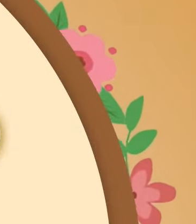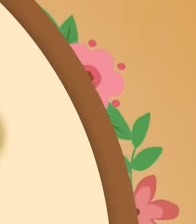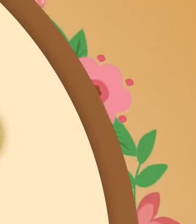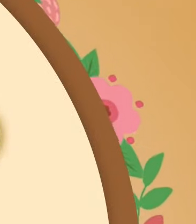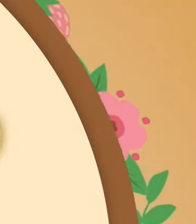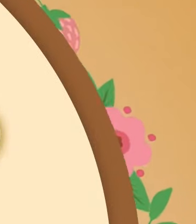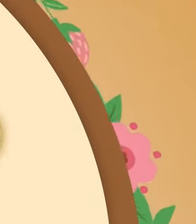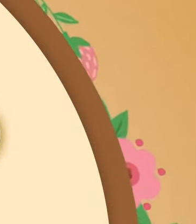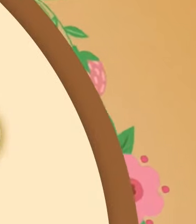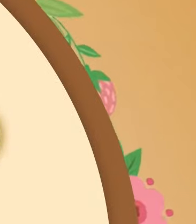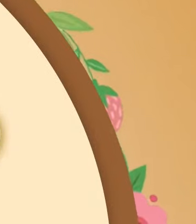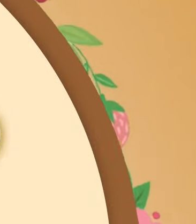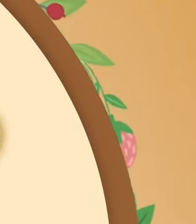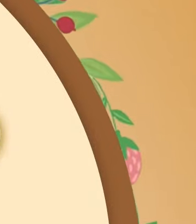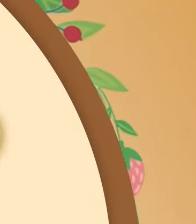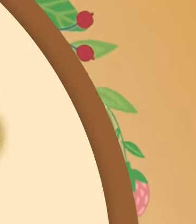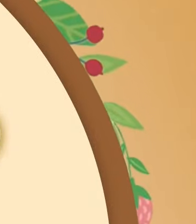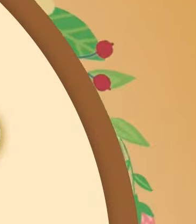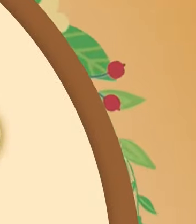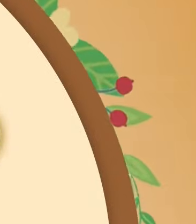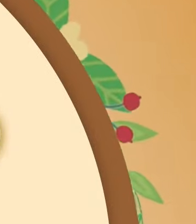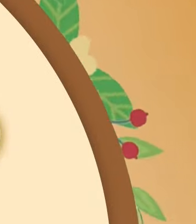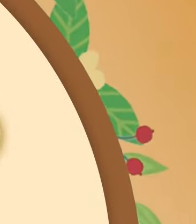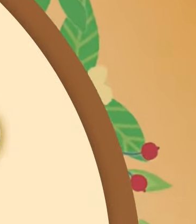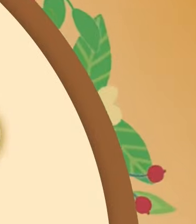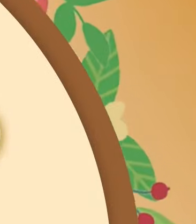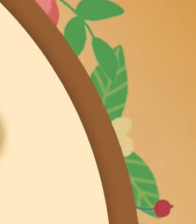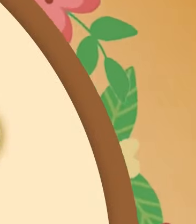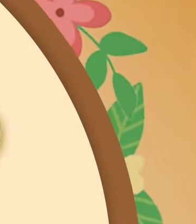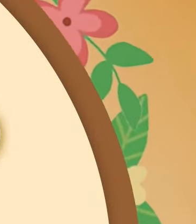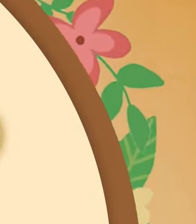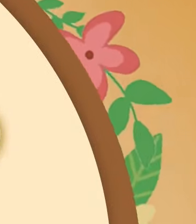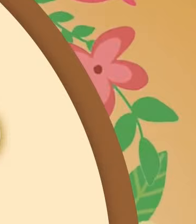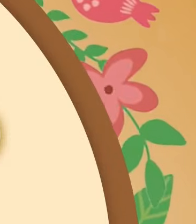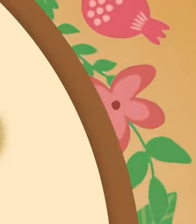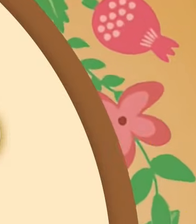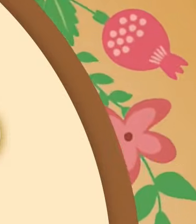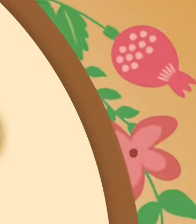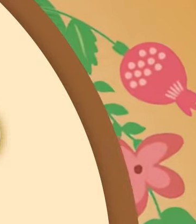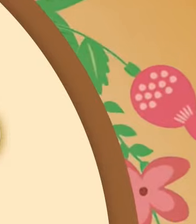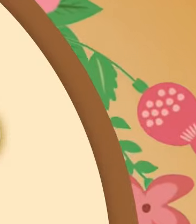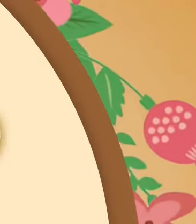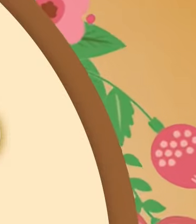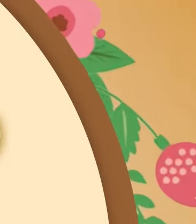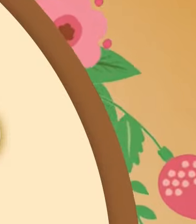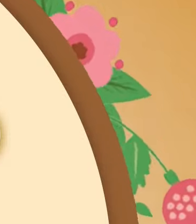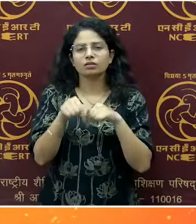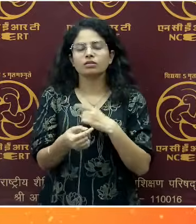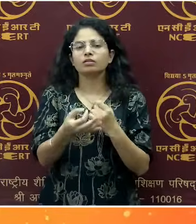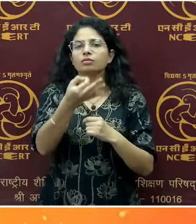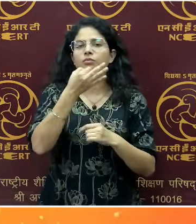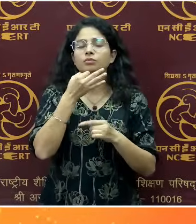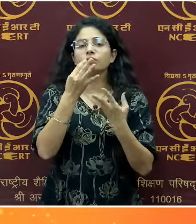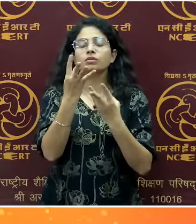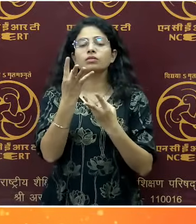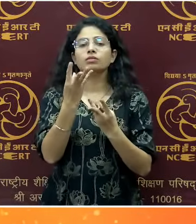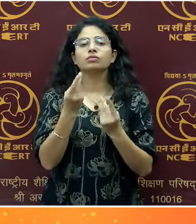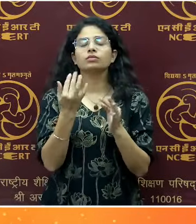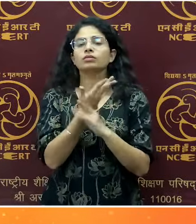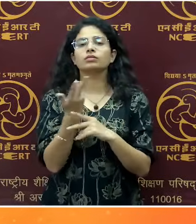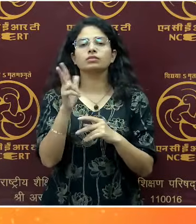1. And in case you have questions related to the topic, please feel free to get in touch with us. Our phone number